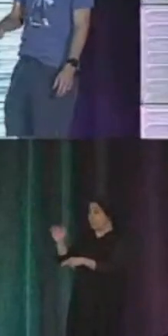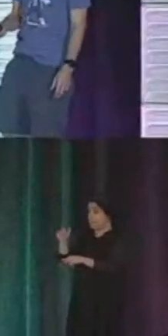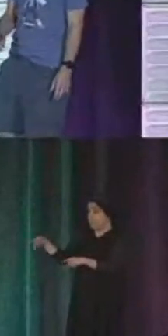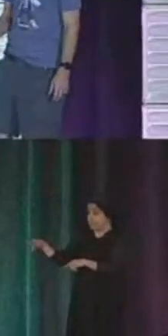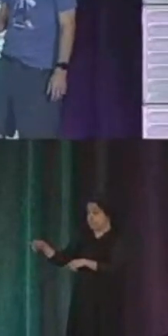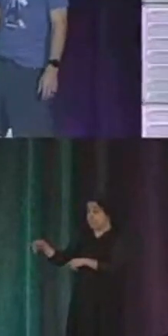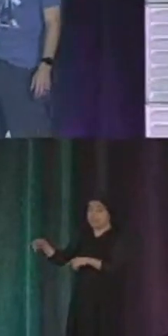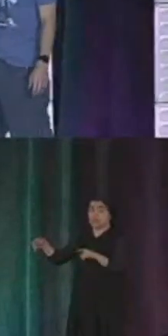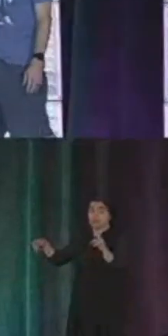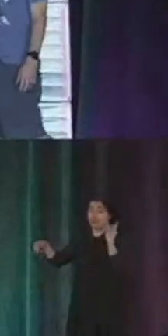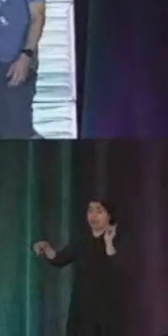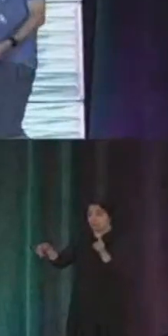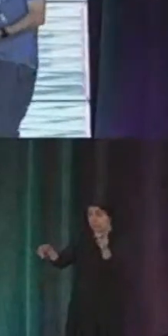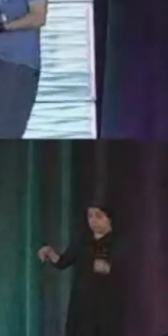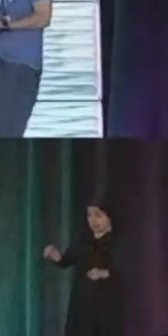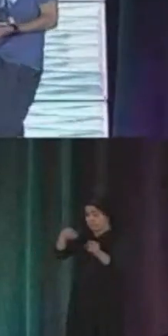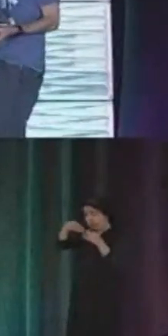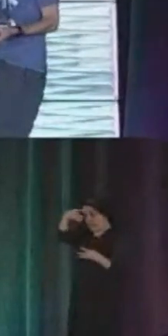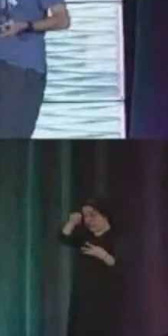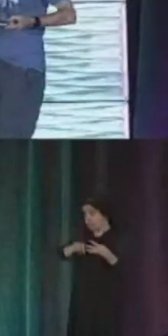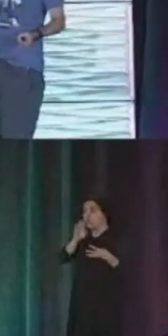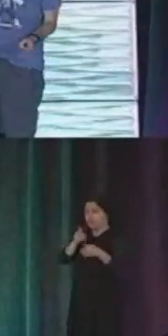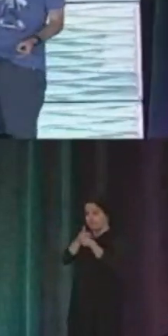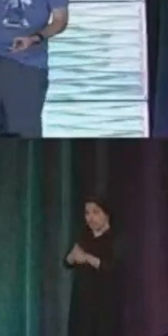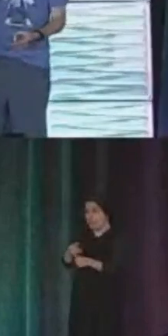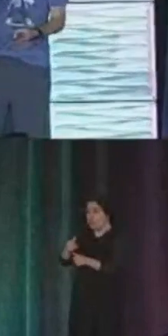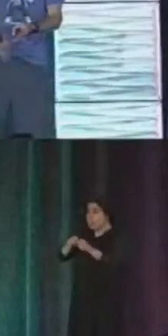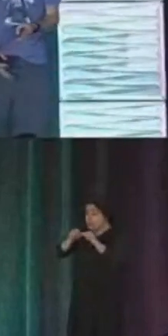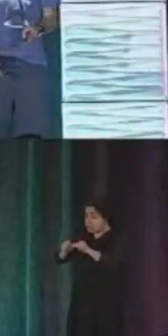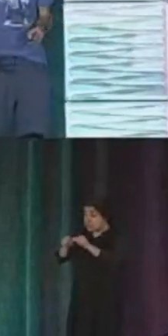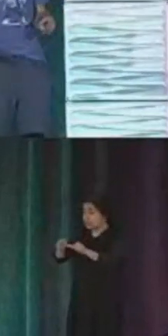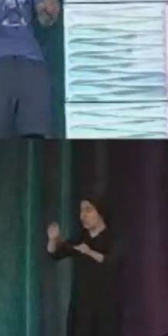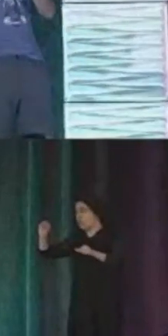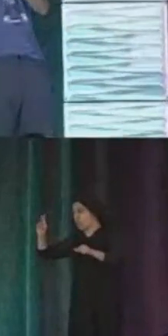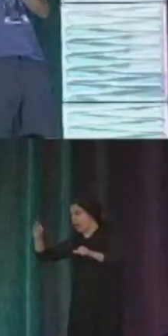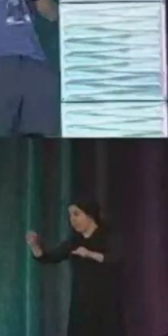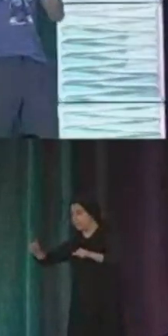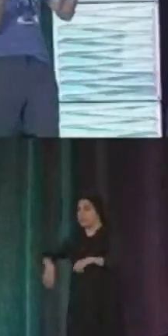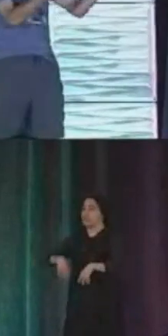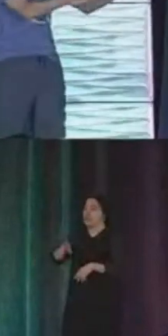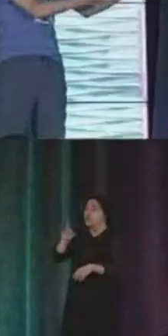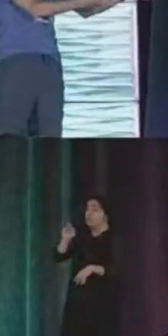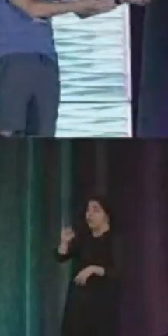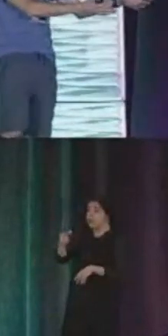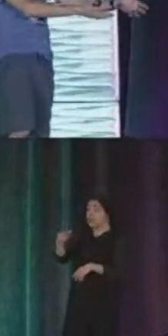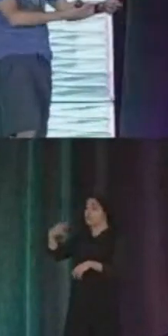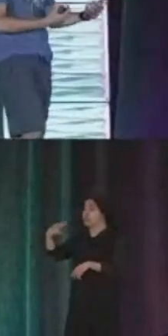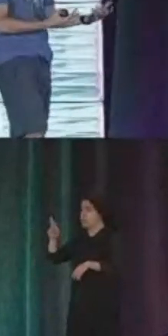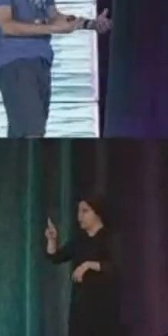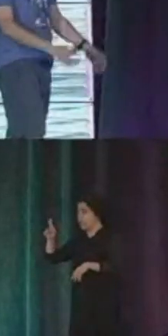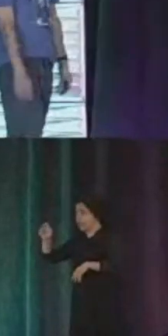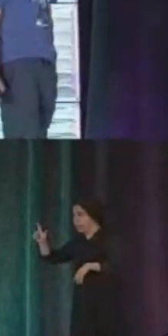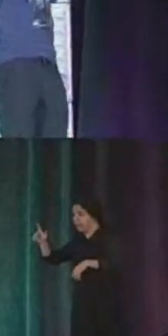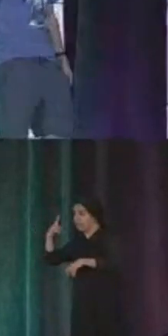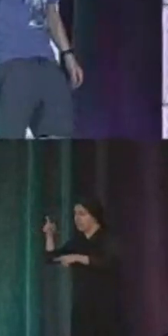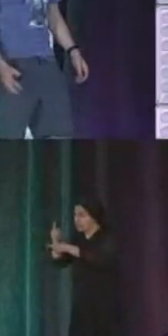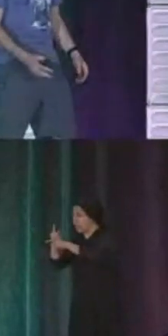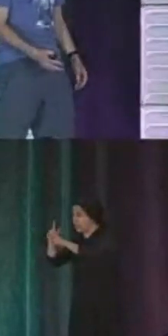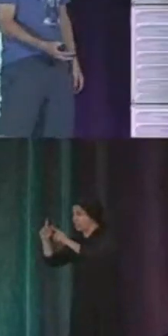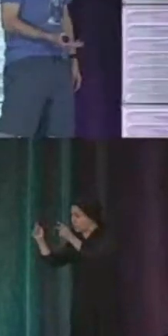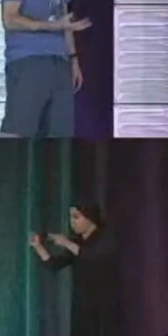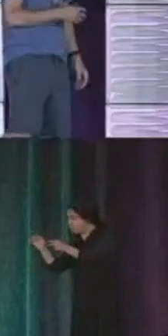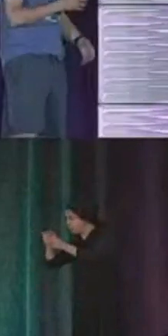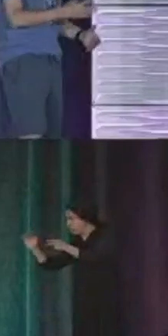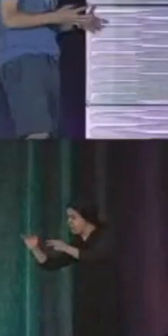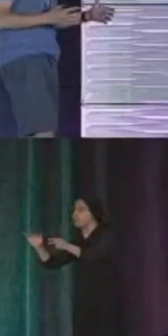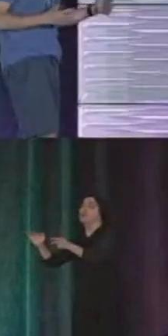and these are the ones we're going to follow. Persistence, that's like your ORM. Routing is taking a URL and finding the right code to call based on that